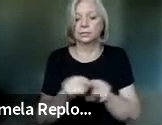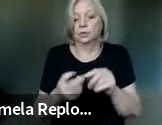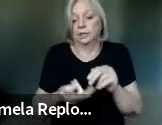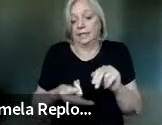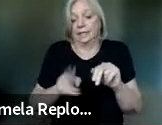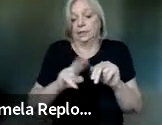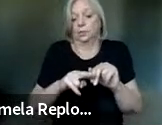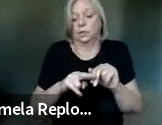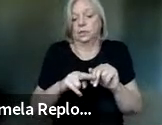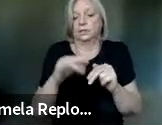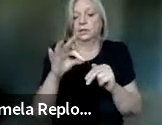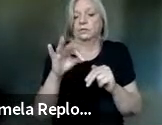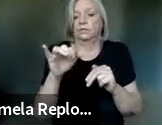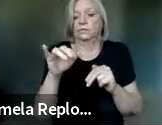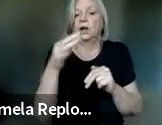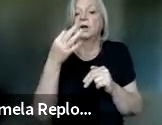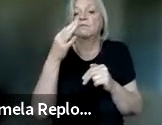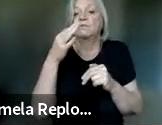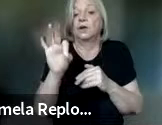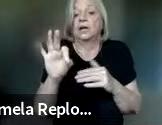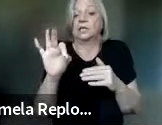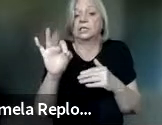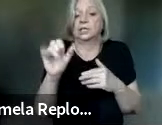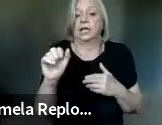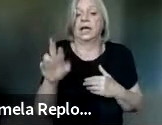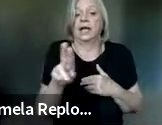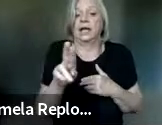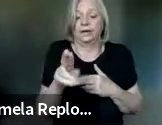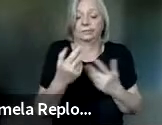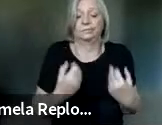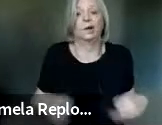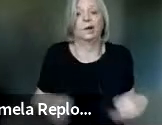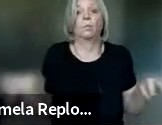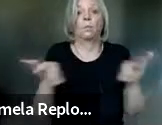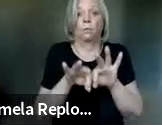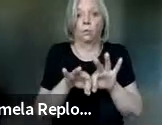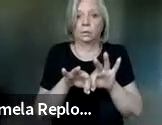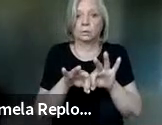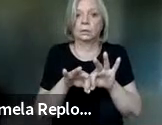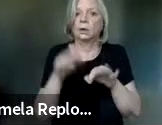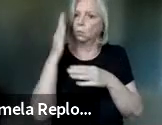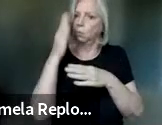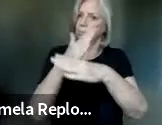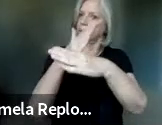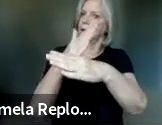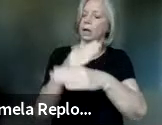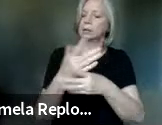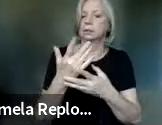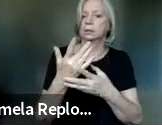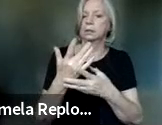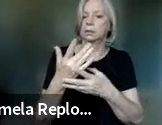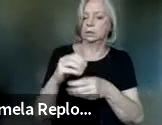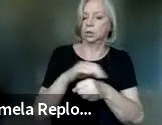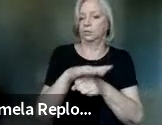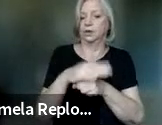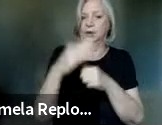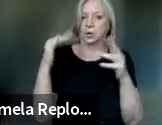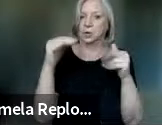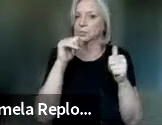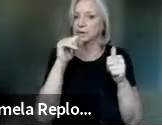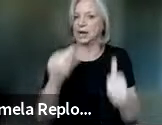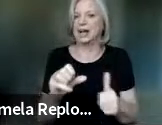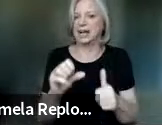can. Fresh air is great for COVID. Hopefully we won't have too many smoky days this year.